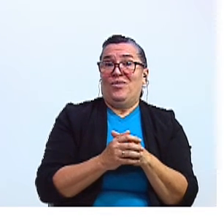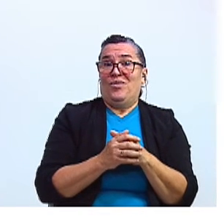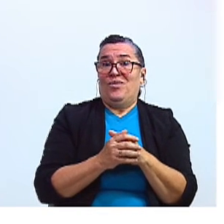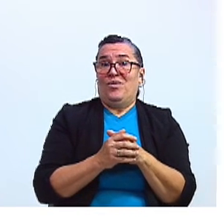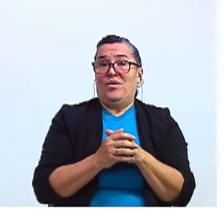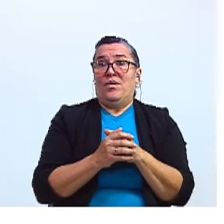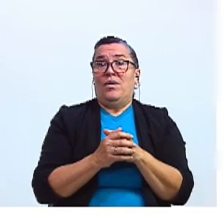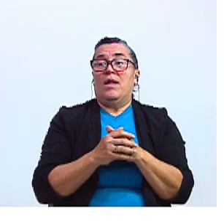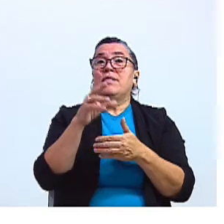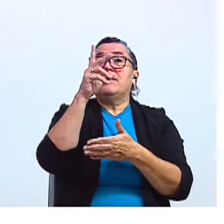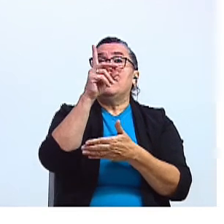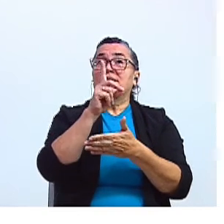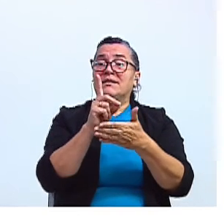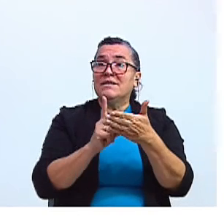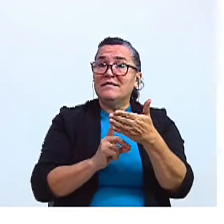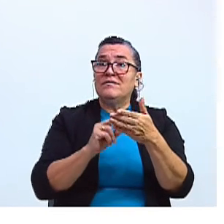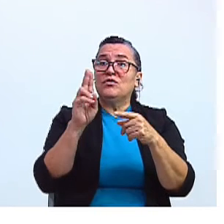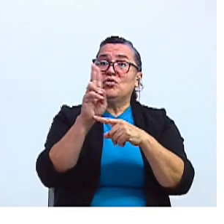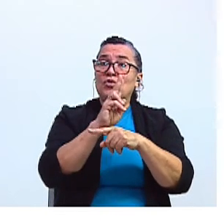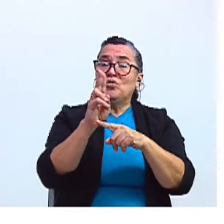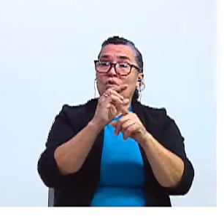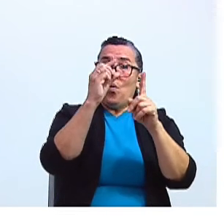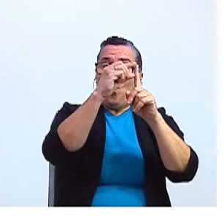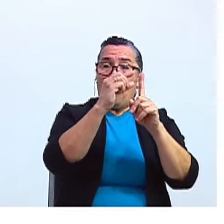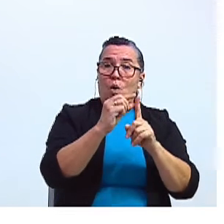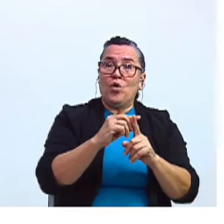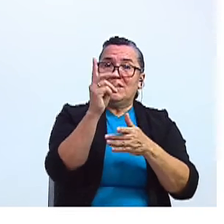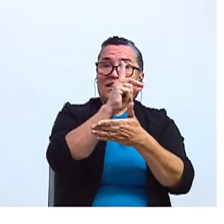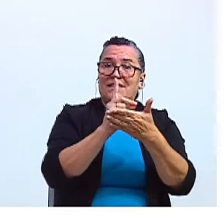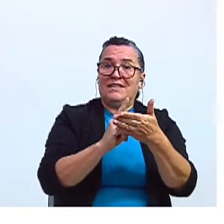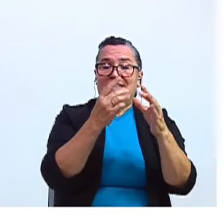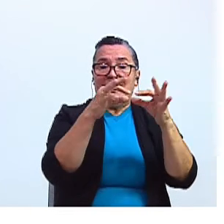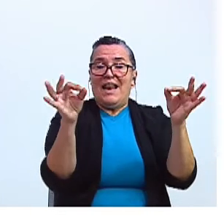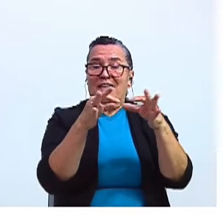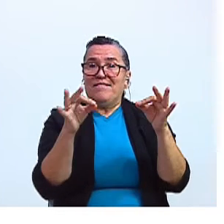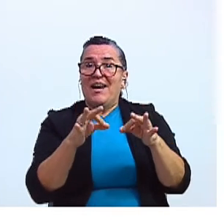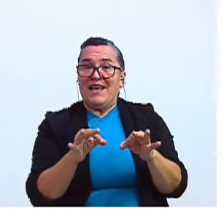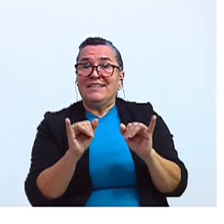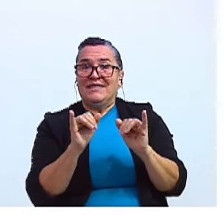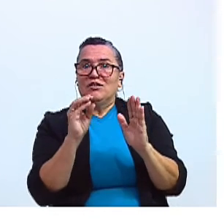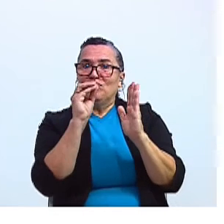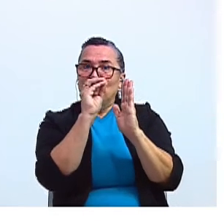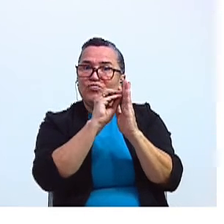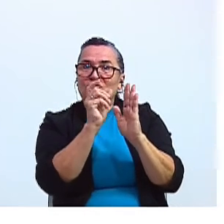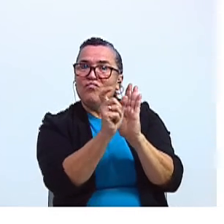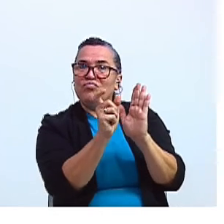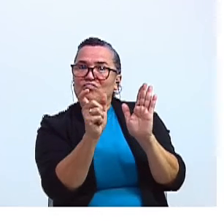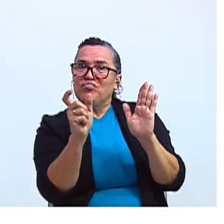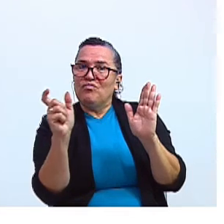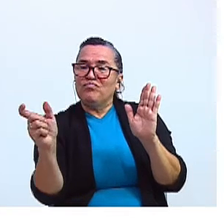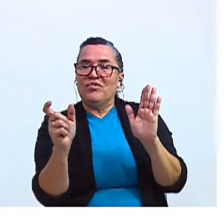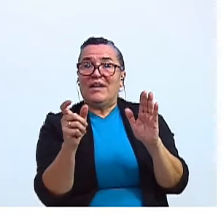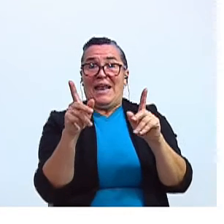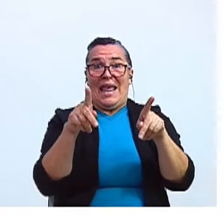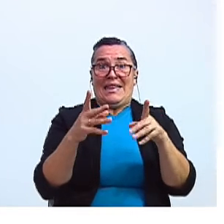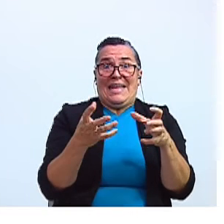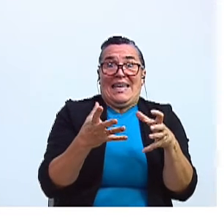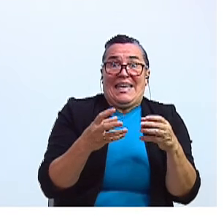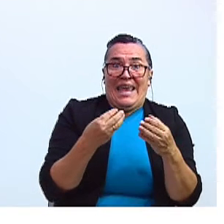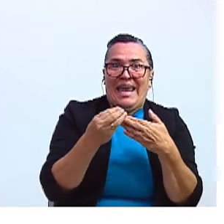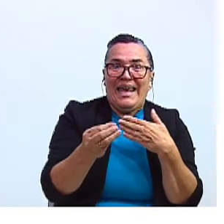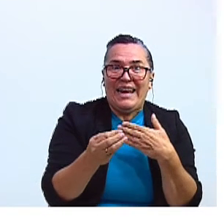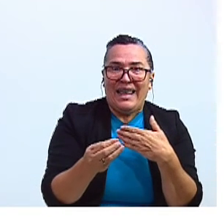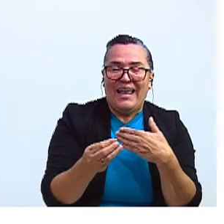use descriptive words and the phrases I showed you before. Use words that make people want to buy